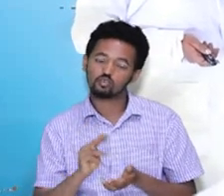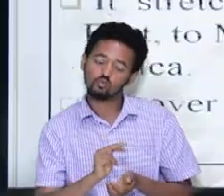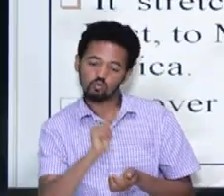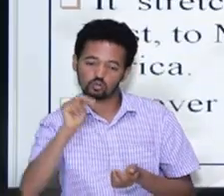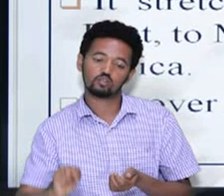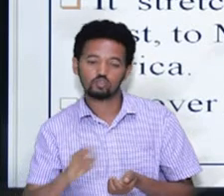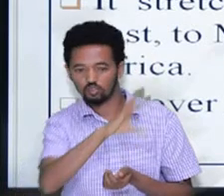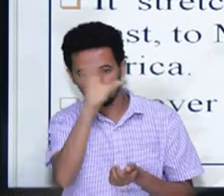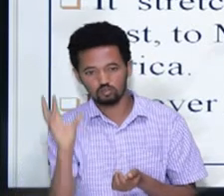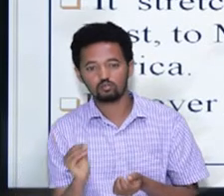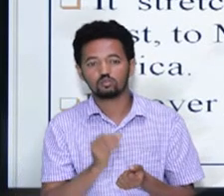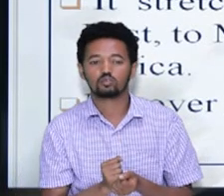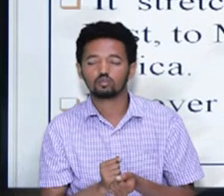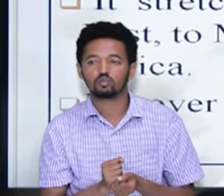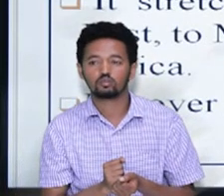Africa.